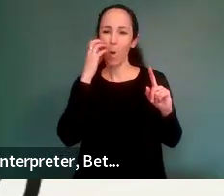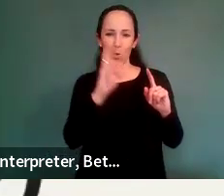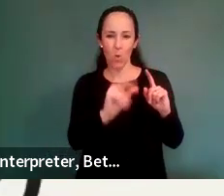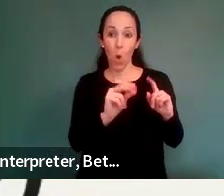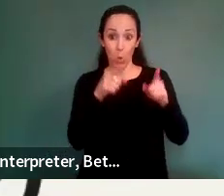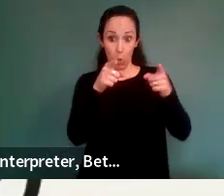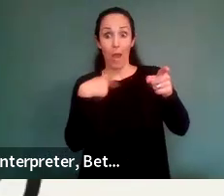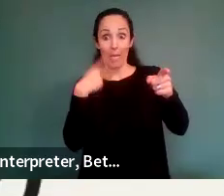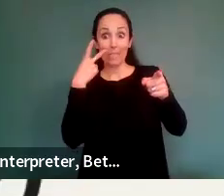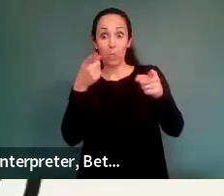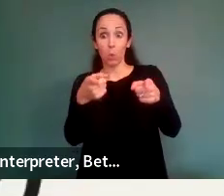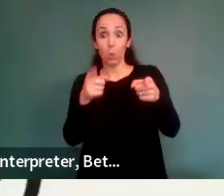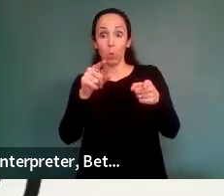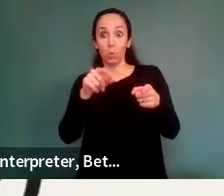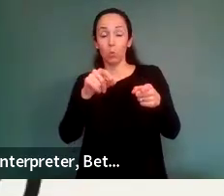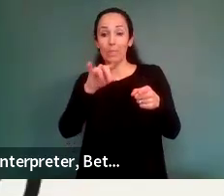are.